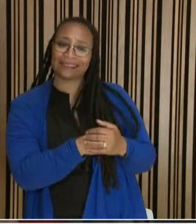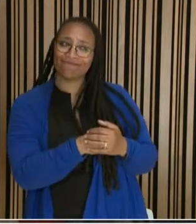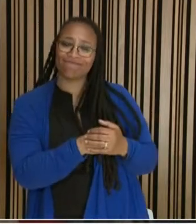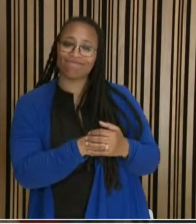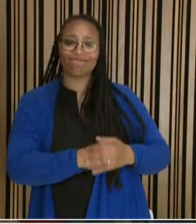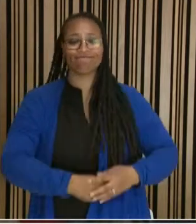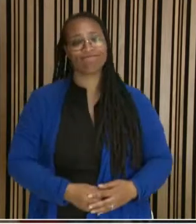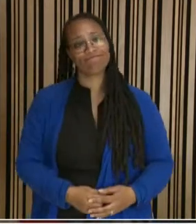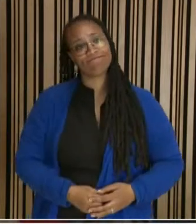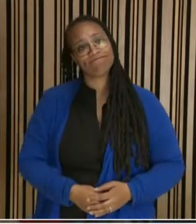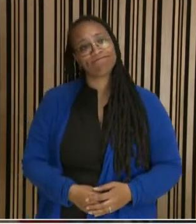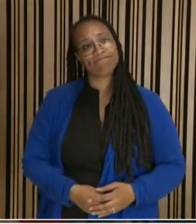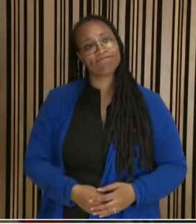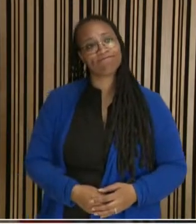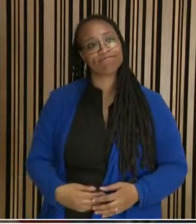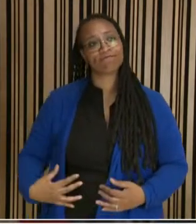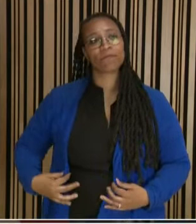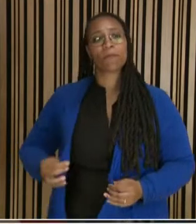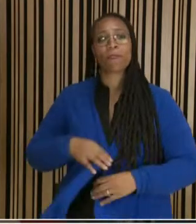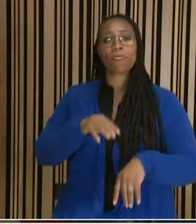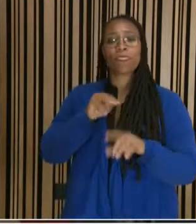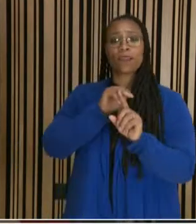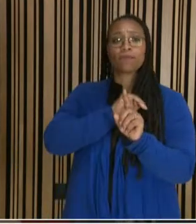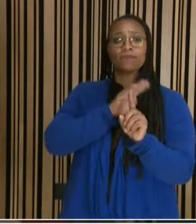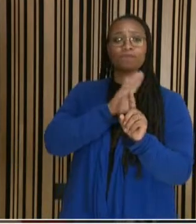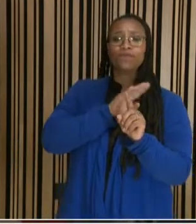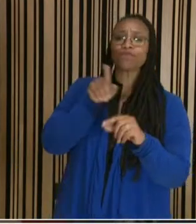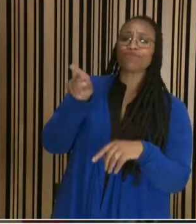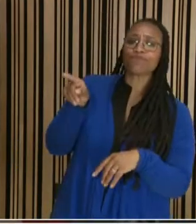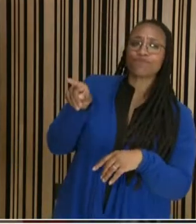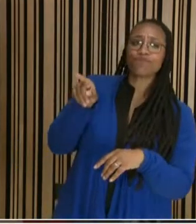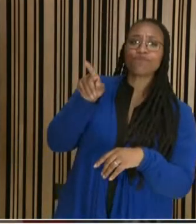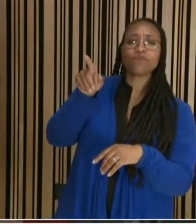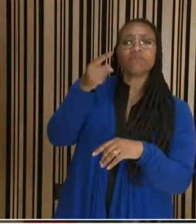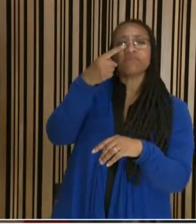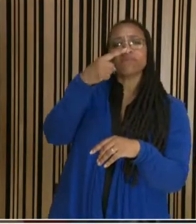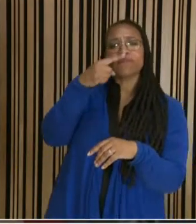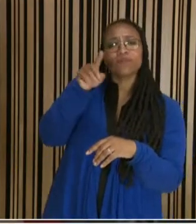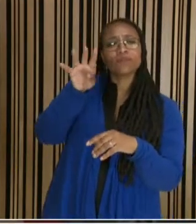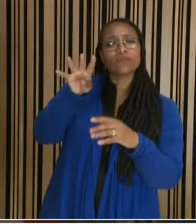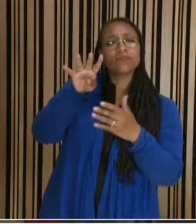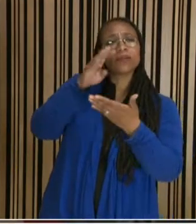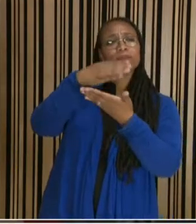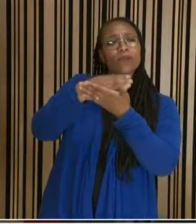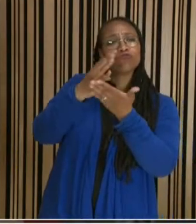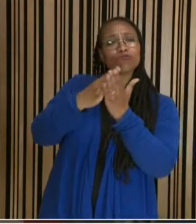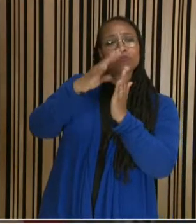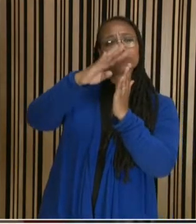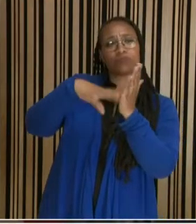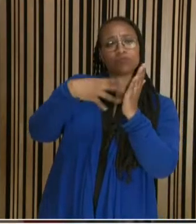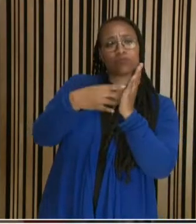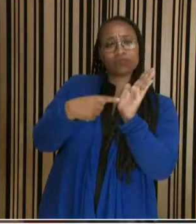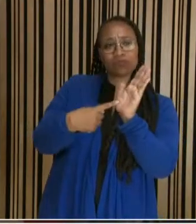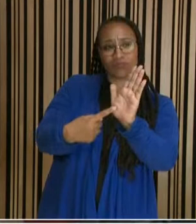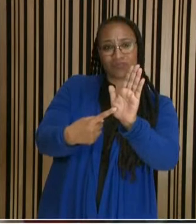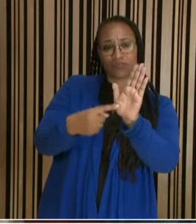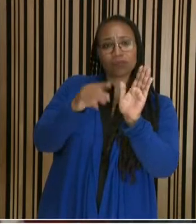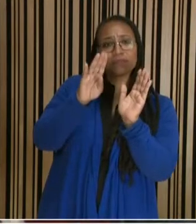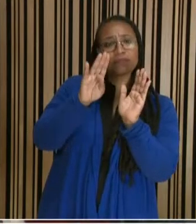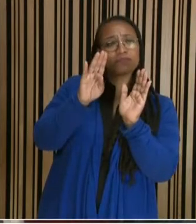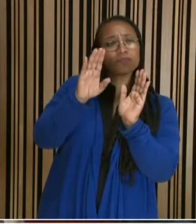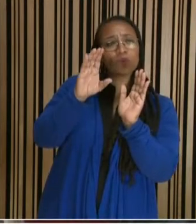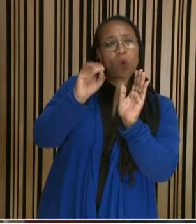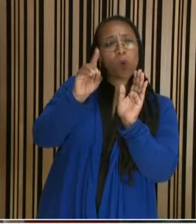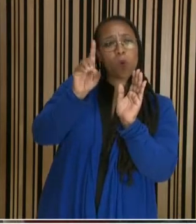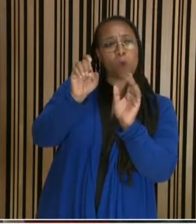Mayor Bowser, your budget proposal calls for abolishing the Criminal Code Commission in fiscal 24. Can you talk about the rationale behind